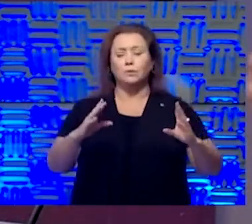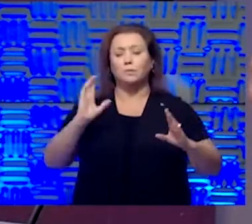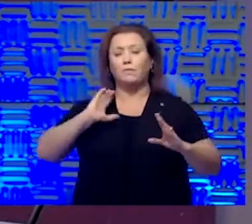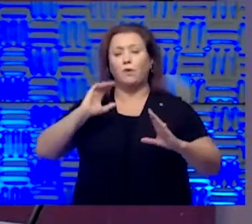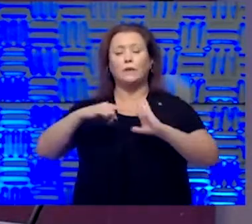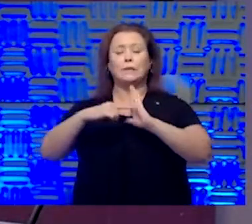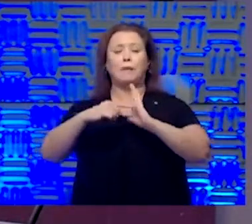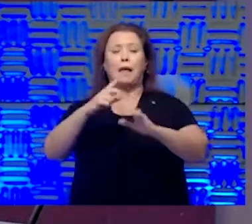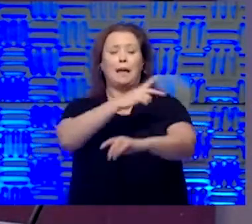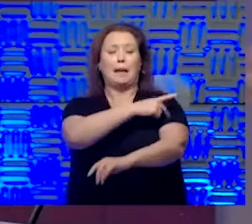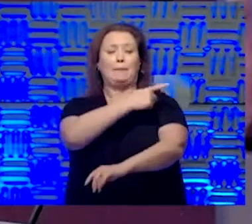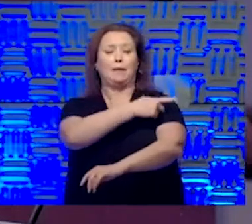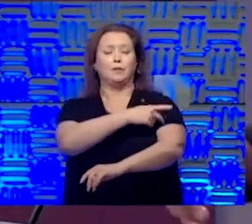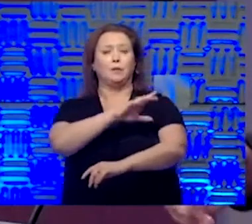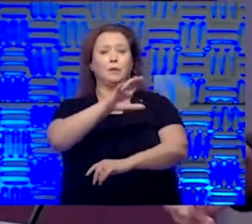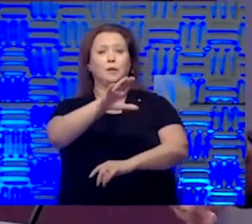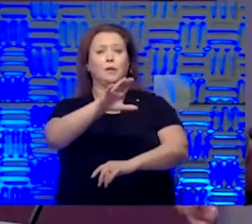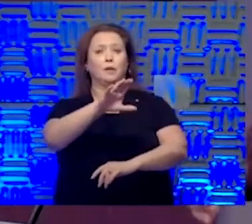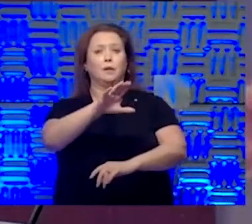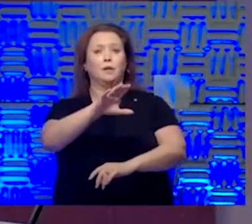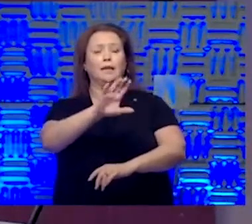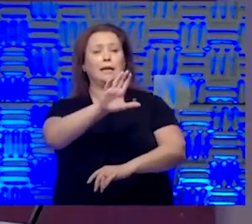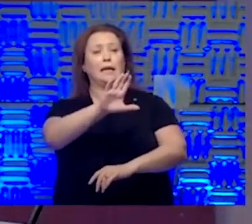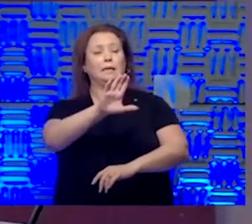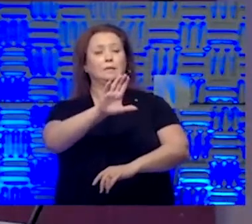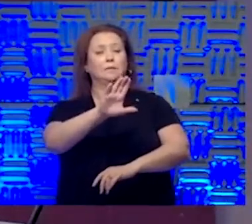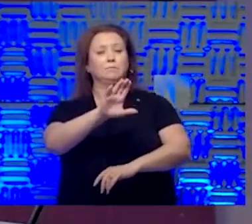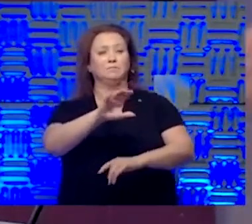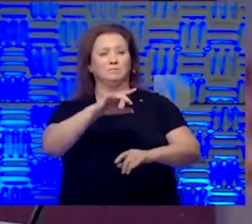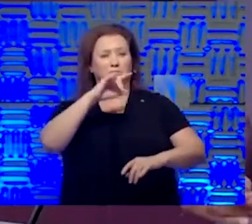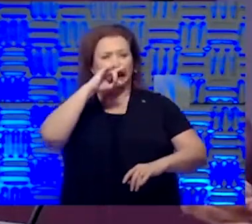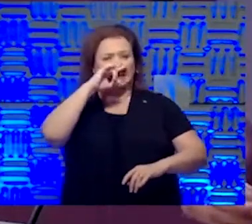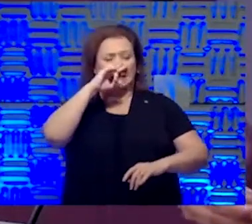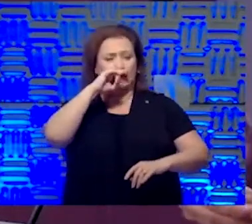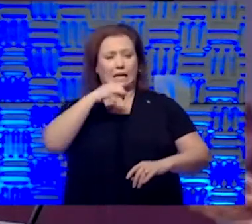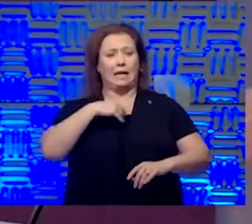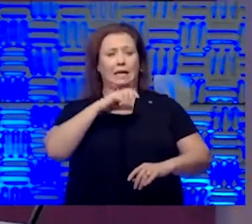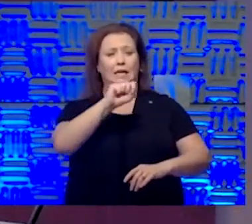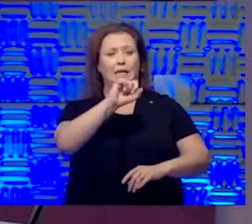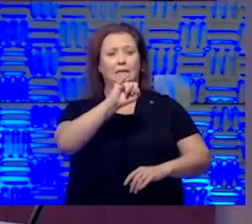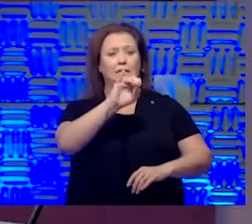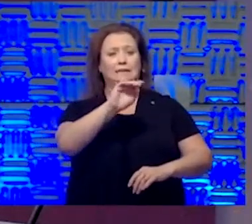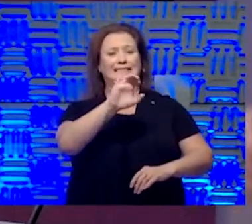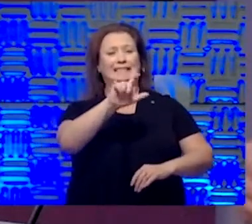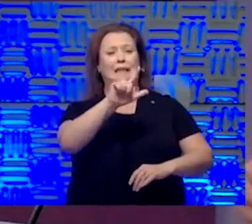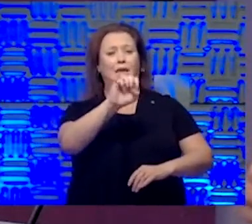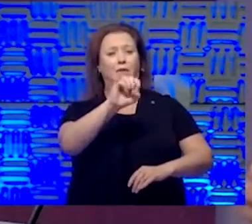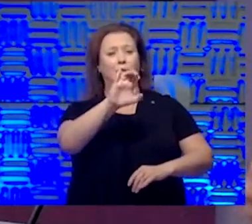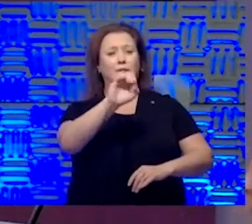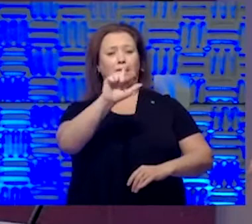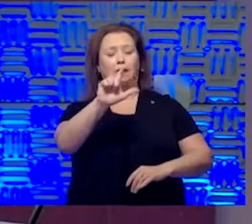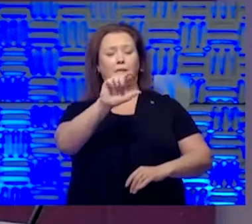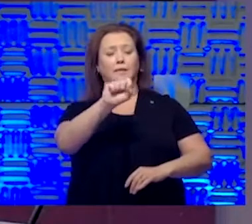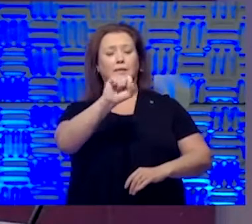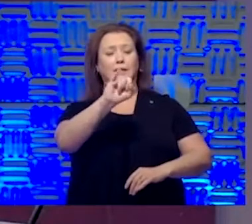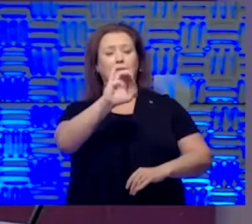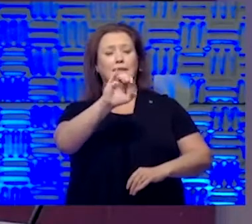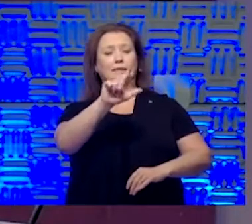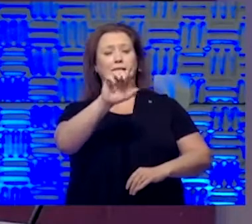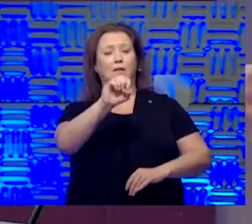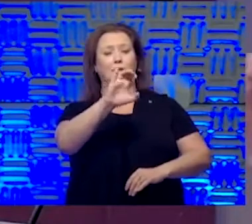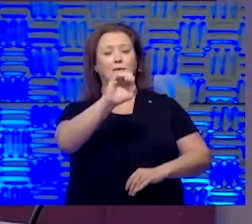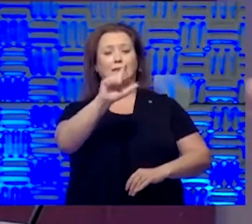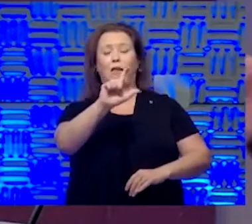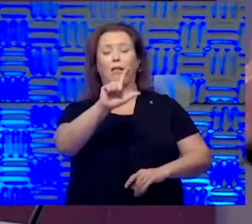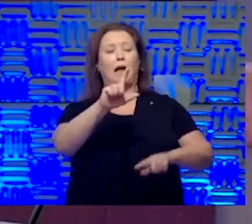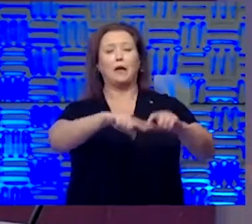for example, his child had sickle cell. And I said, I cannot discharge you home with that sickle cell child. And he